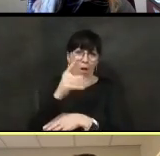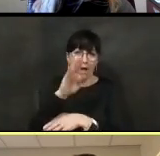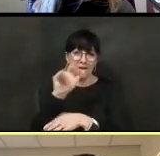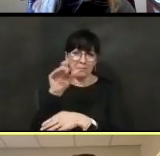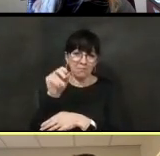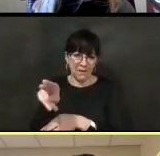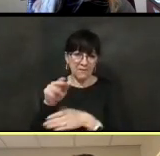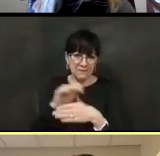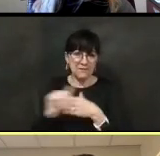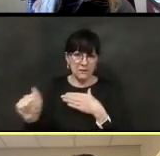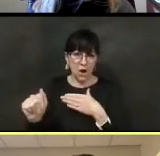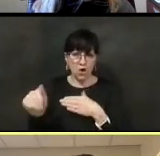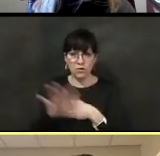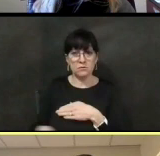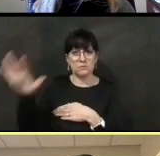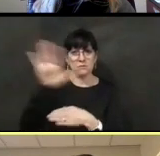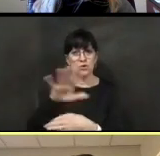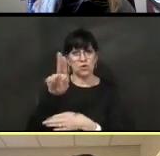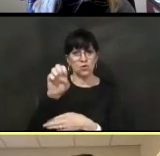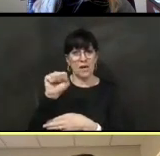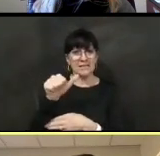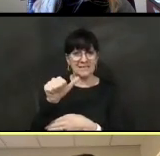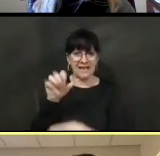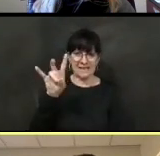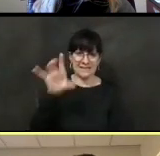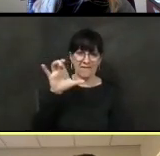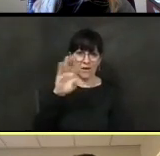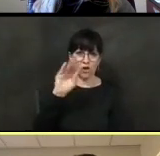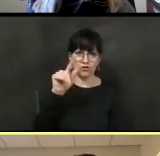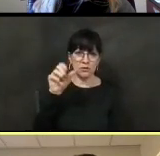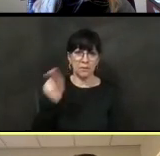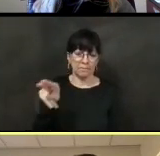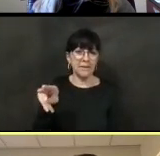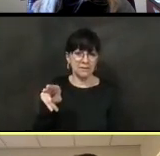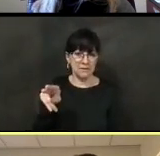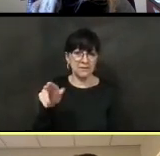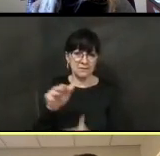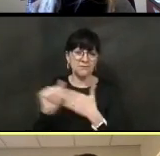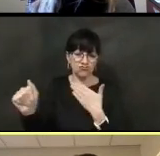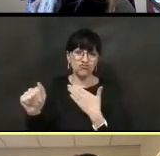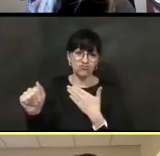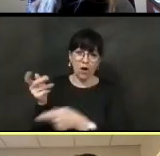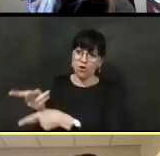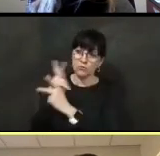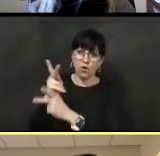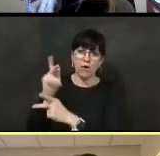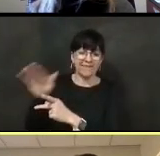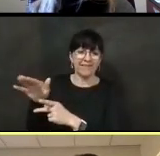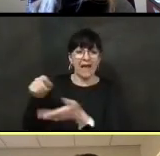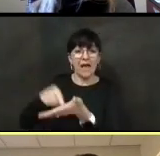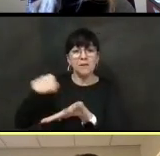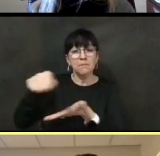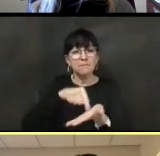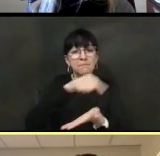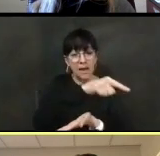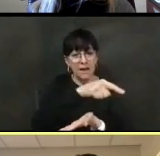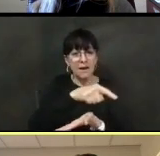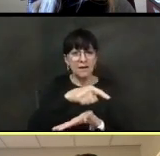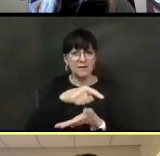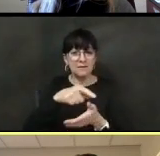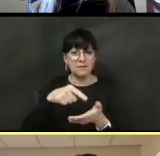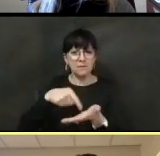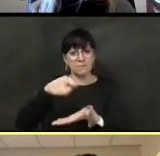nationwide, close to $700 billion of payroll protection plan loans have been issued. And if you need any more information about